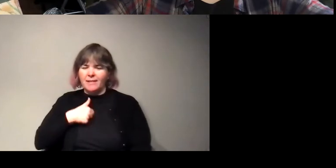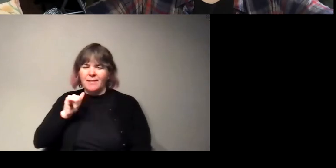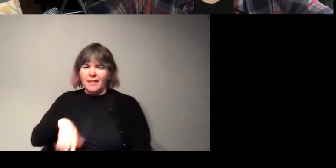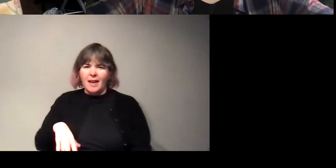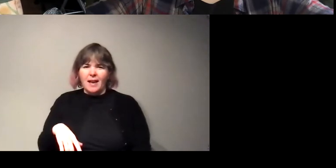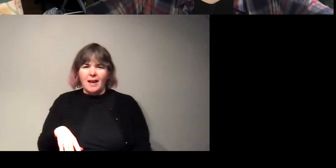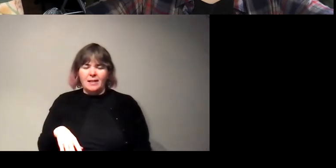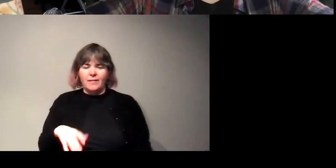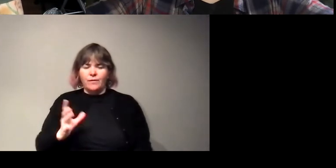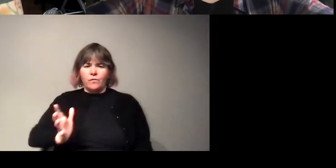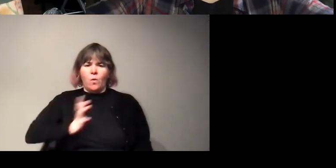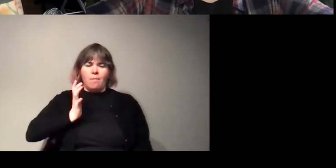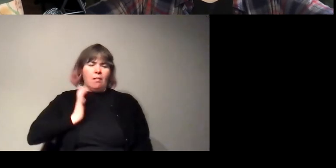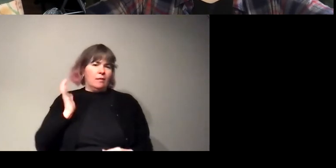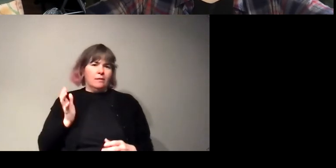very, very formal,